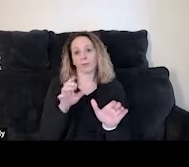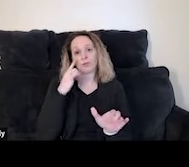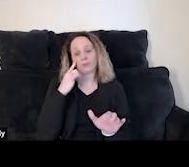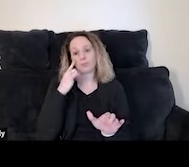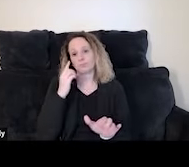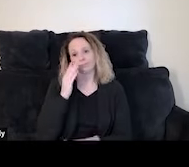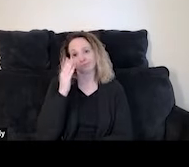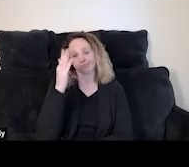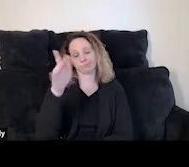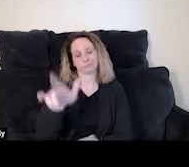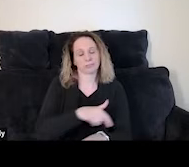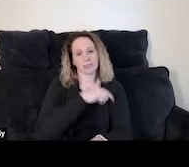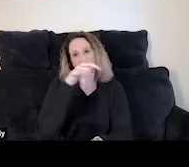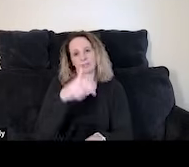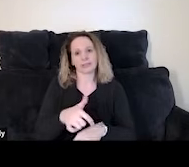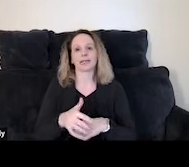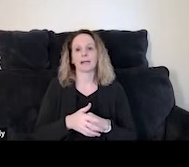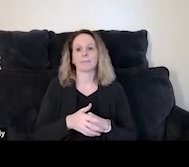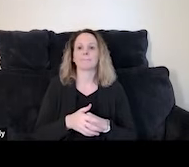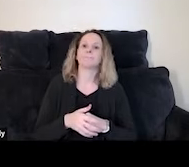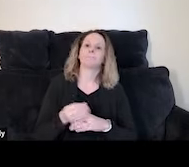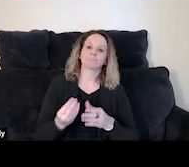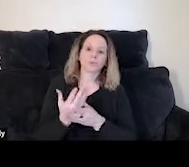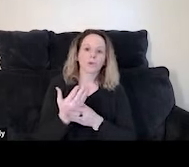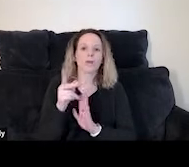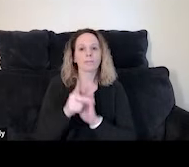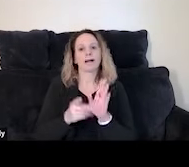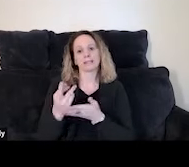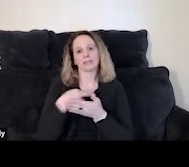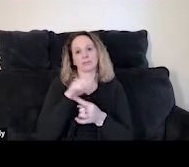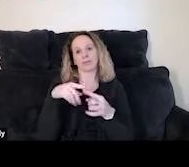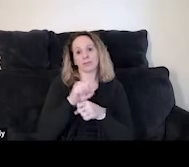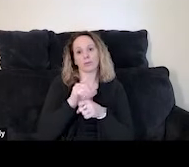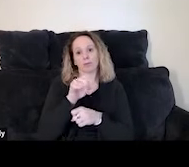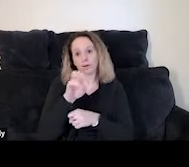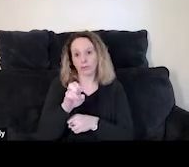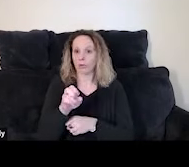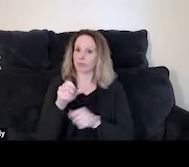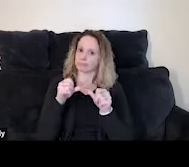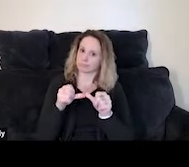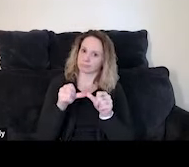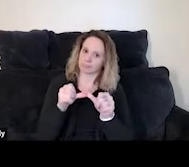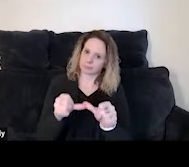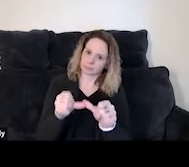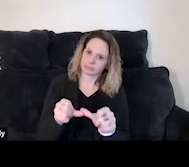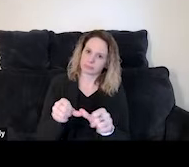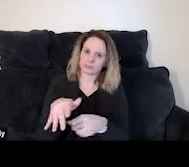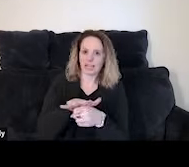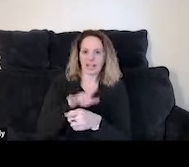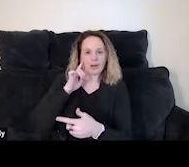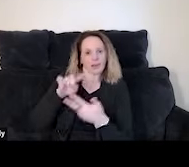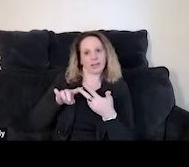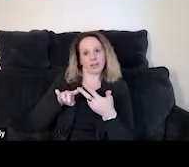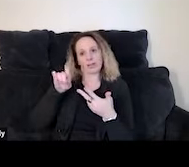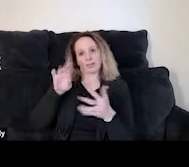haul. Strategic growth, continued policy review, and then workforce. Those are our areas of focus right